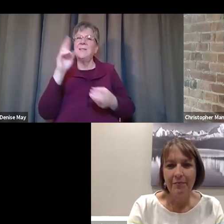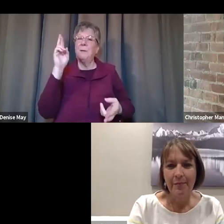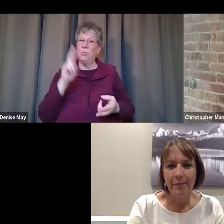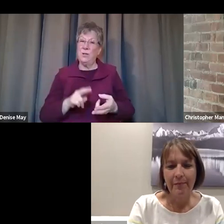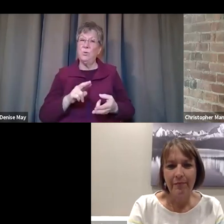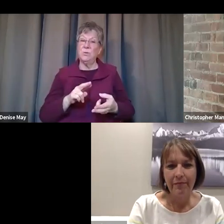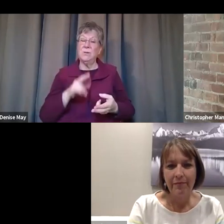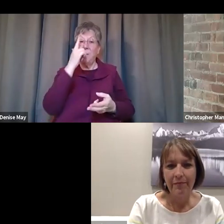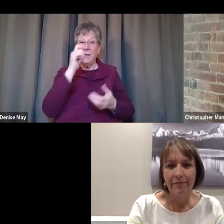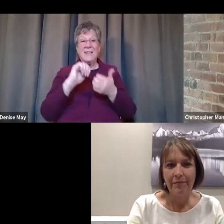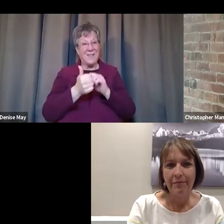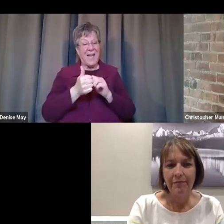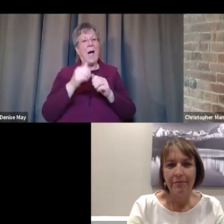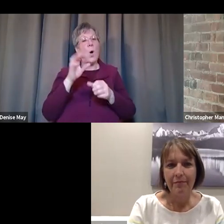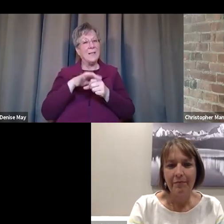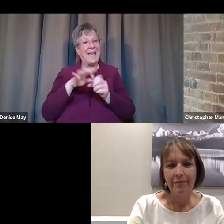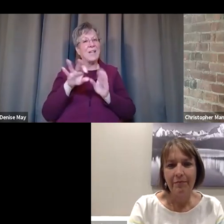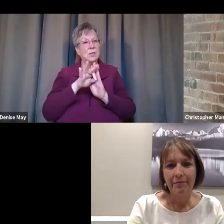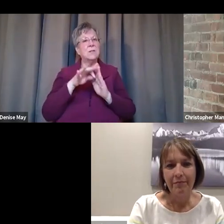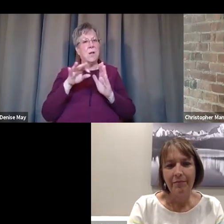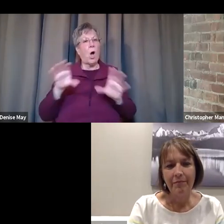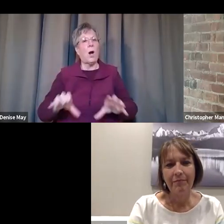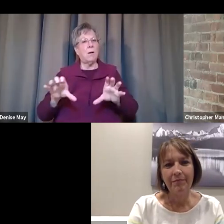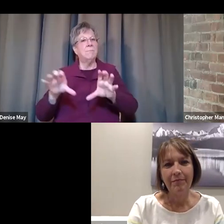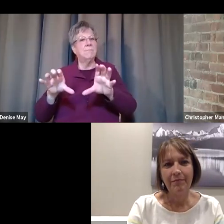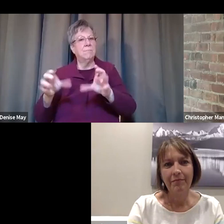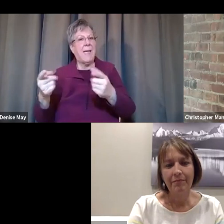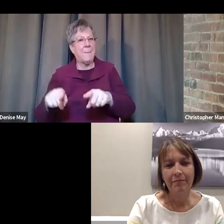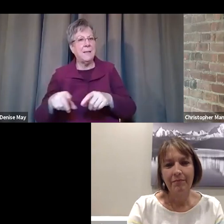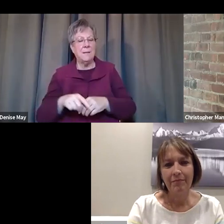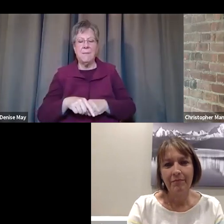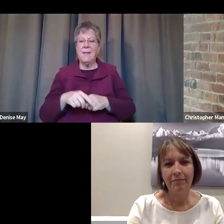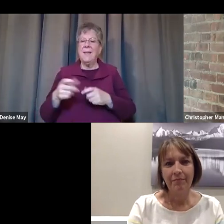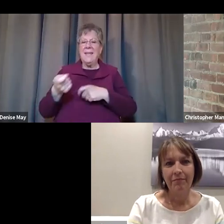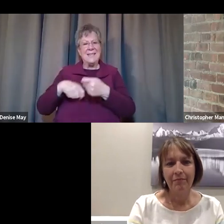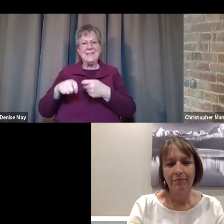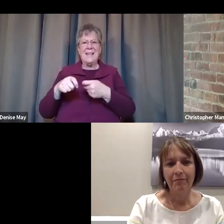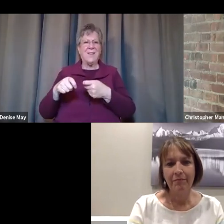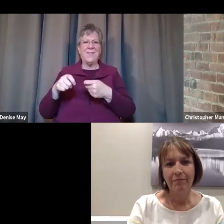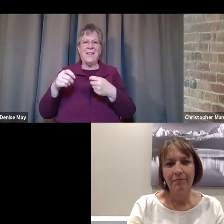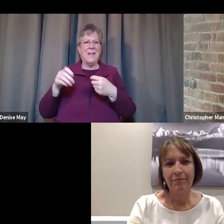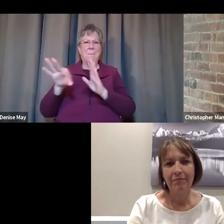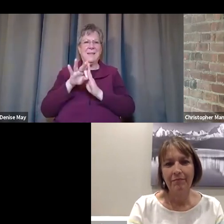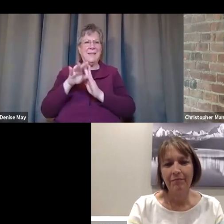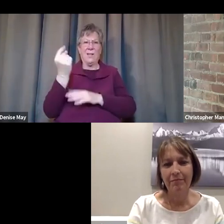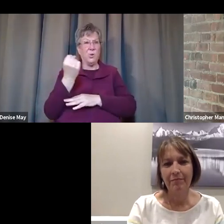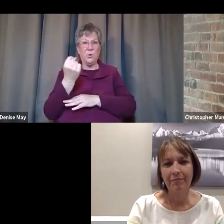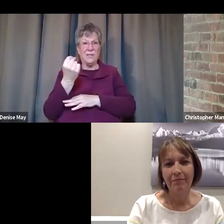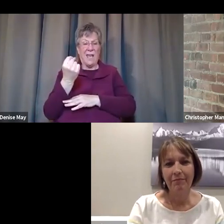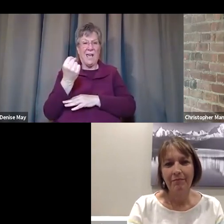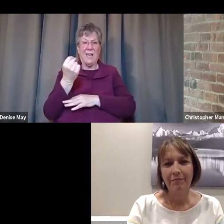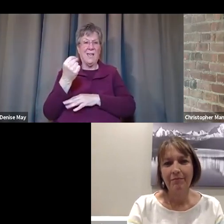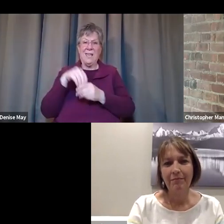elections nowadays. But, if you instead of having it on a Tuesday in November during working